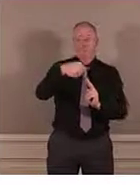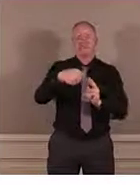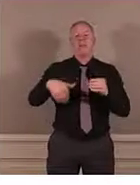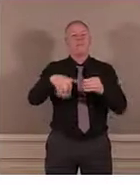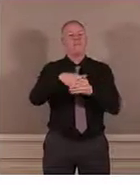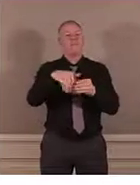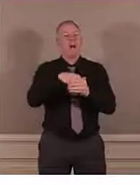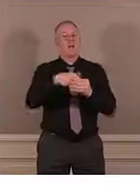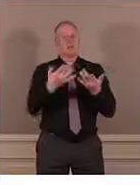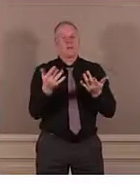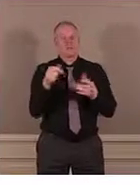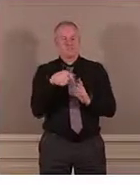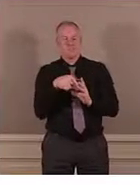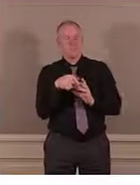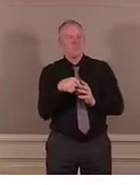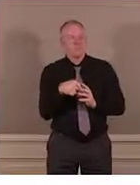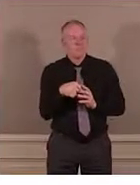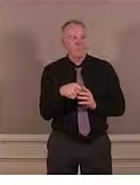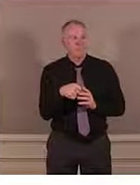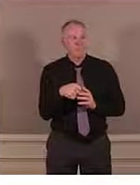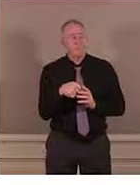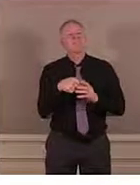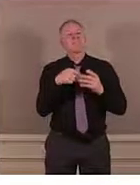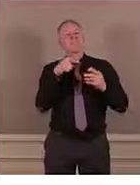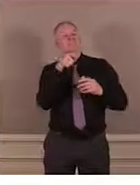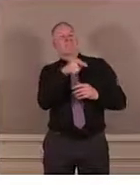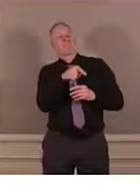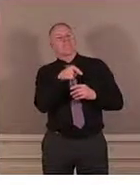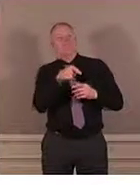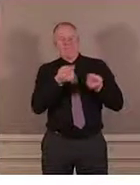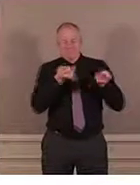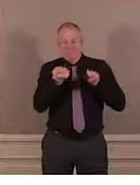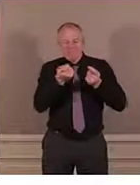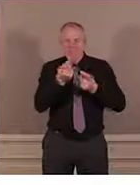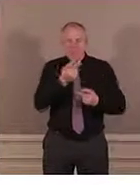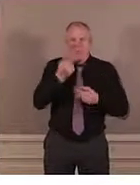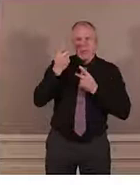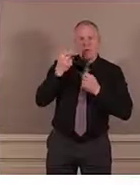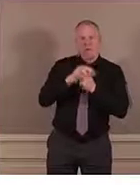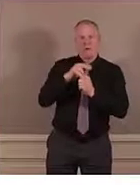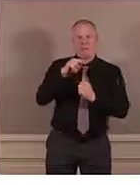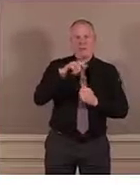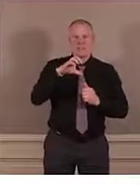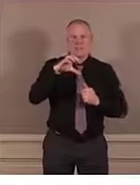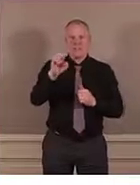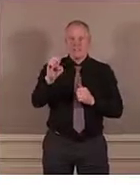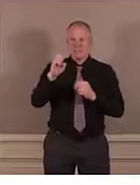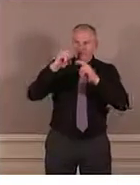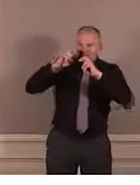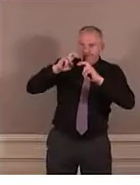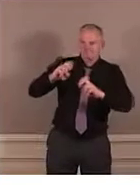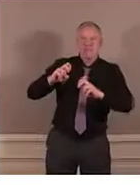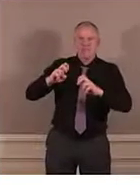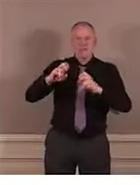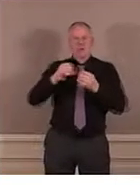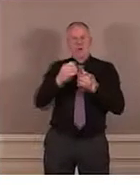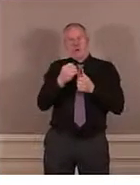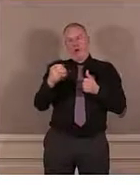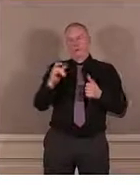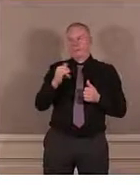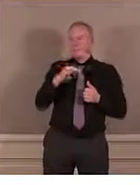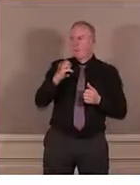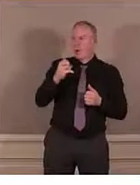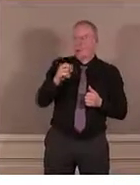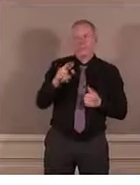in the conduct of this review on behalf of the NCSE and the many other stakeholders that were involved.